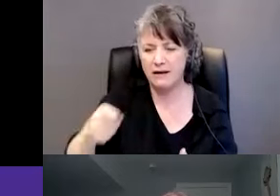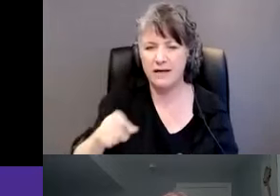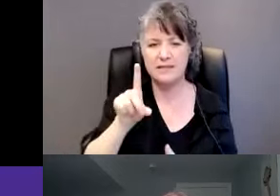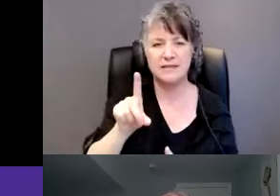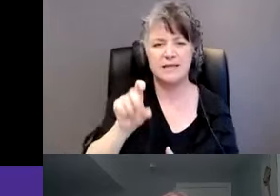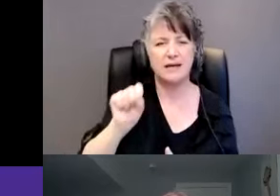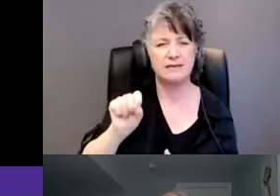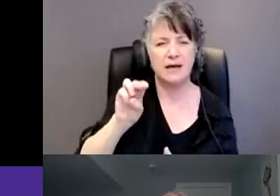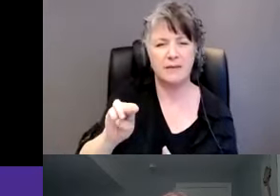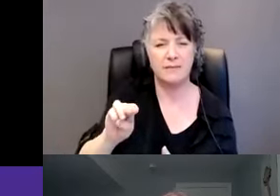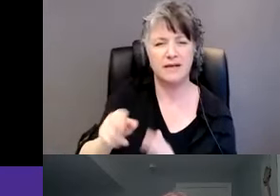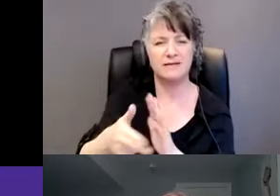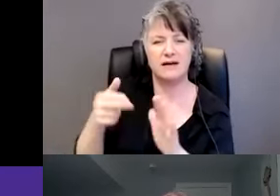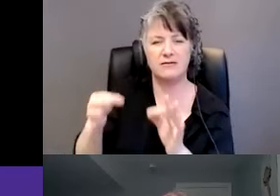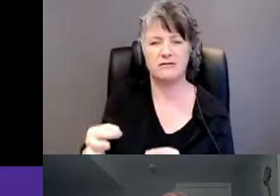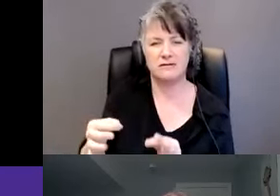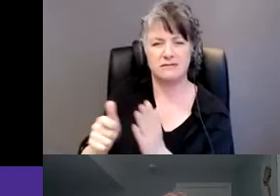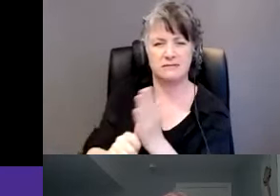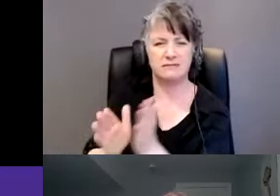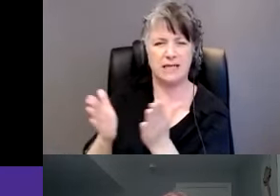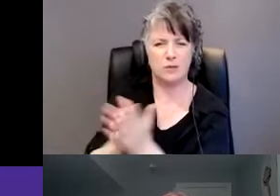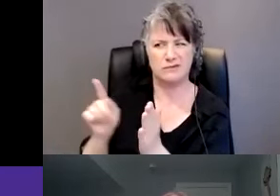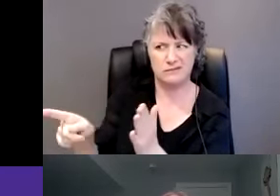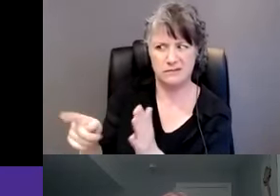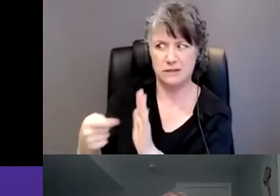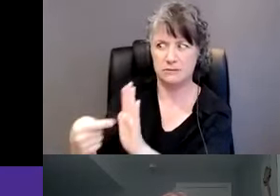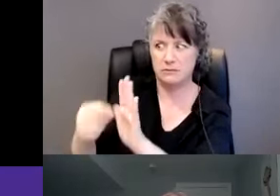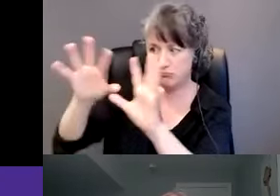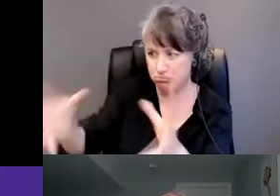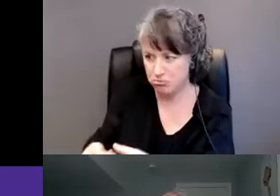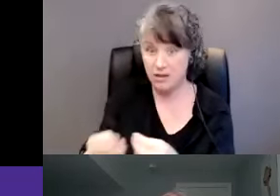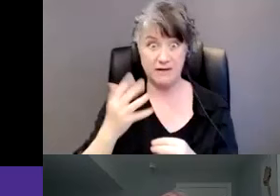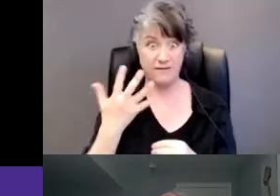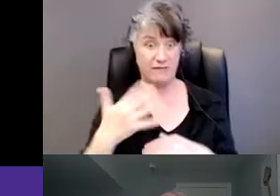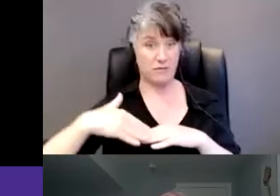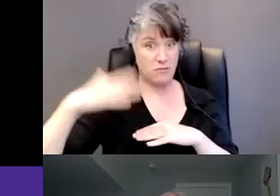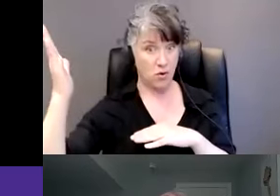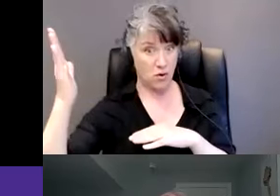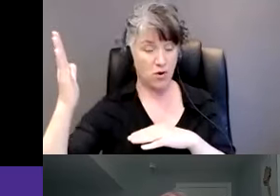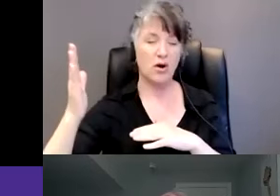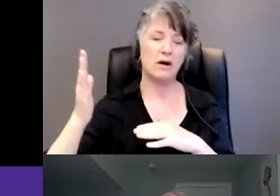symptoms. So, and 5 or more is a positive screen. So